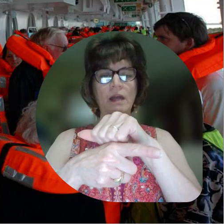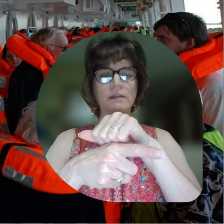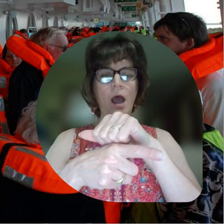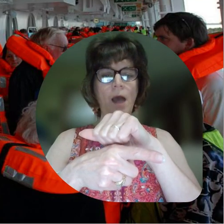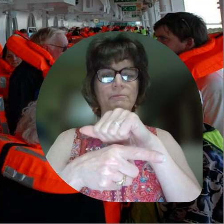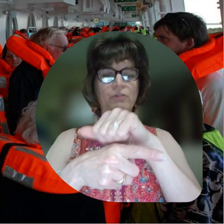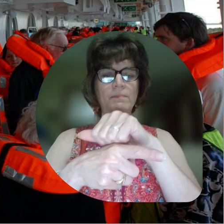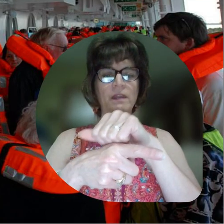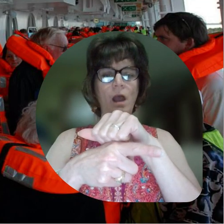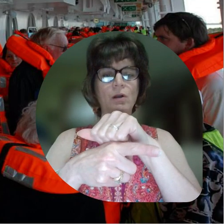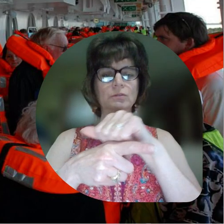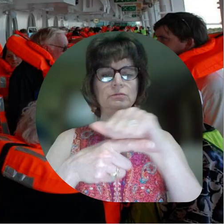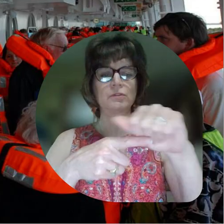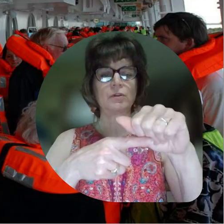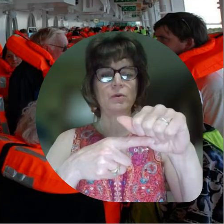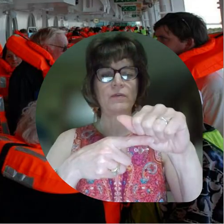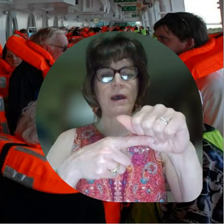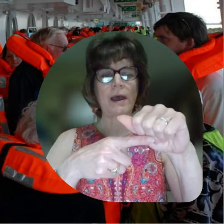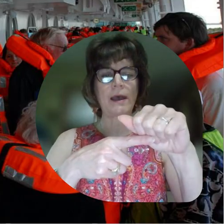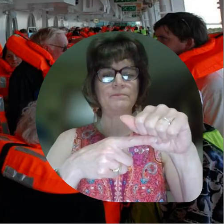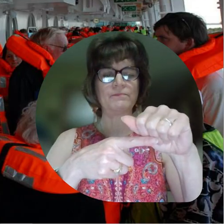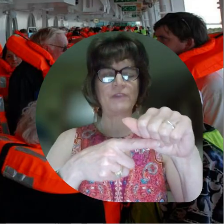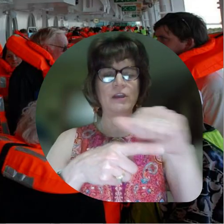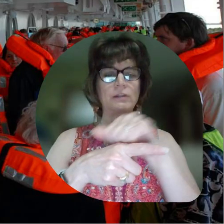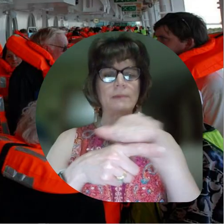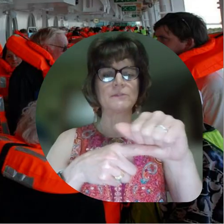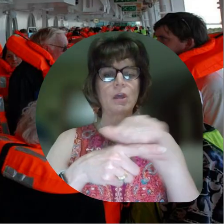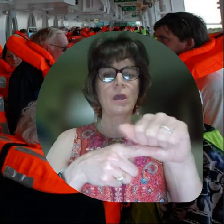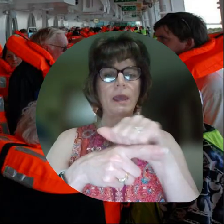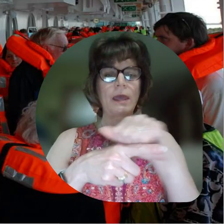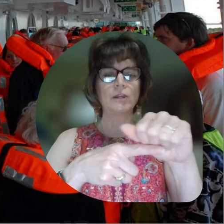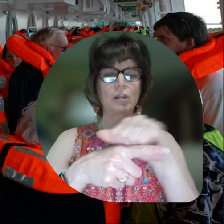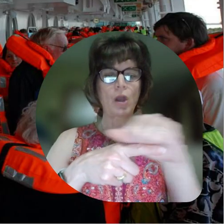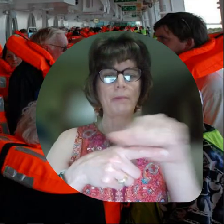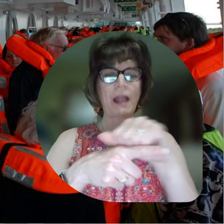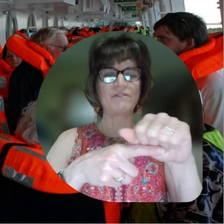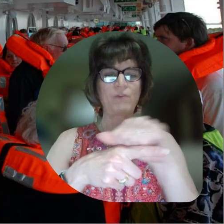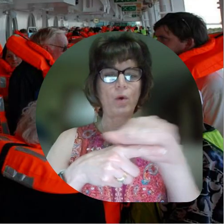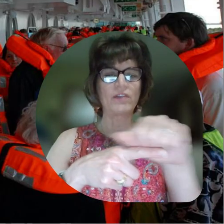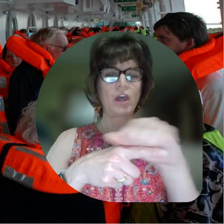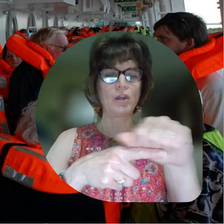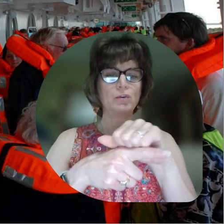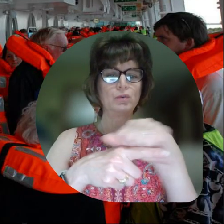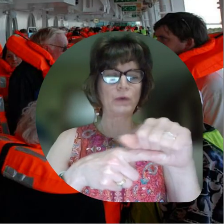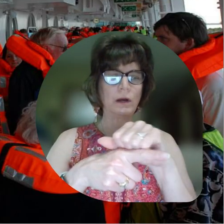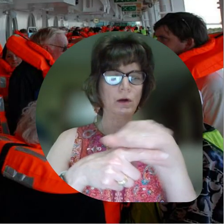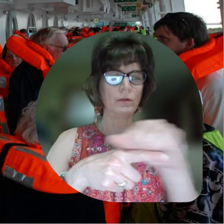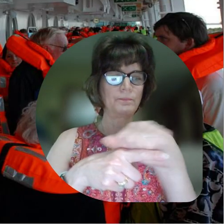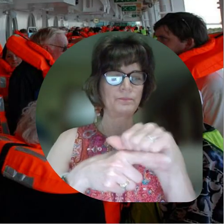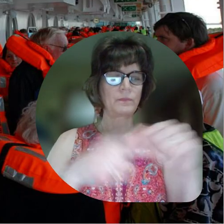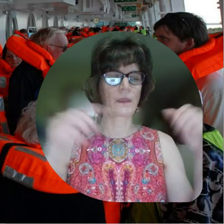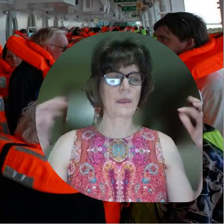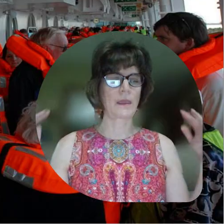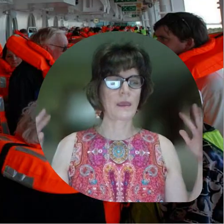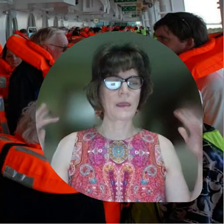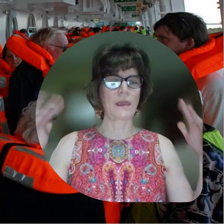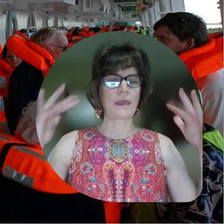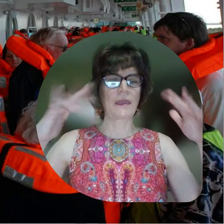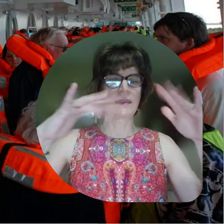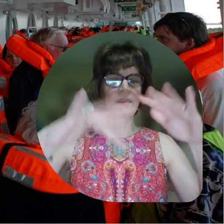put it on top from the knuckle to the fingertip, and you're going to go back and forth. Drill.